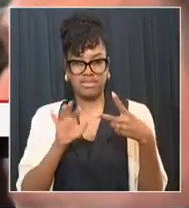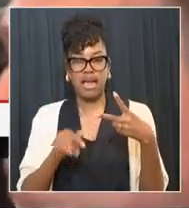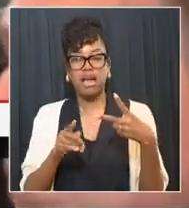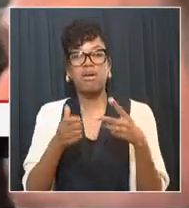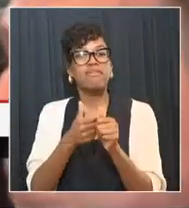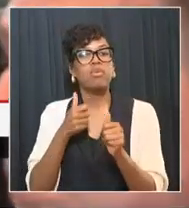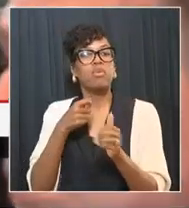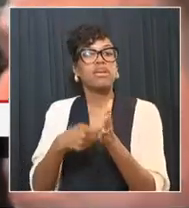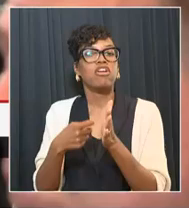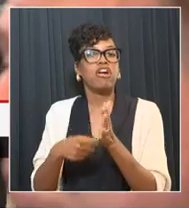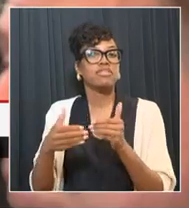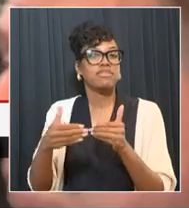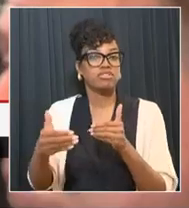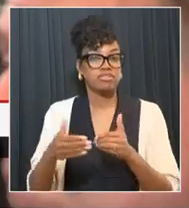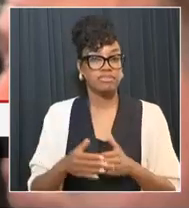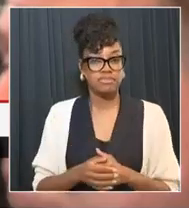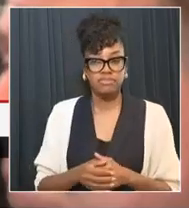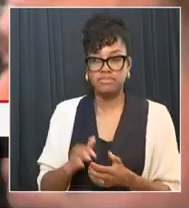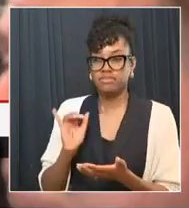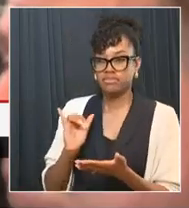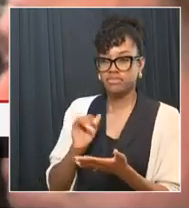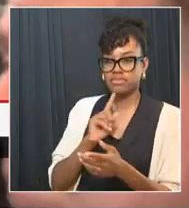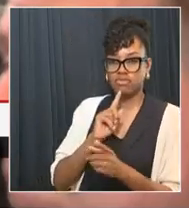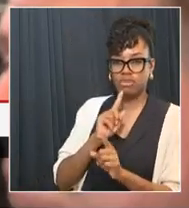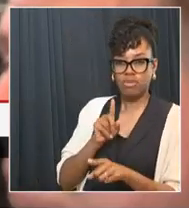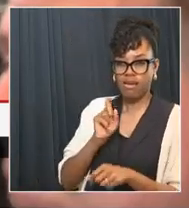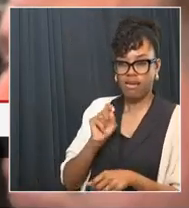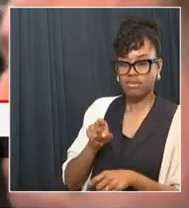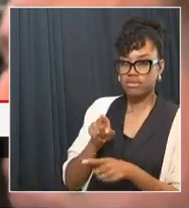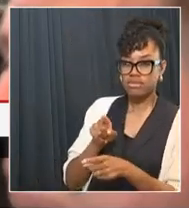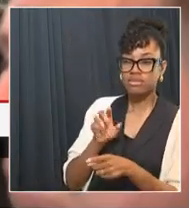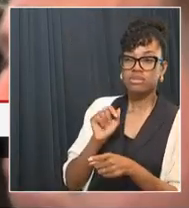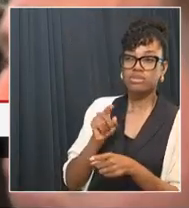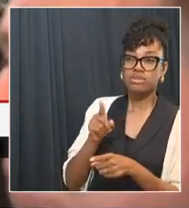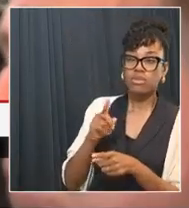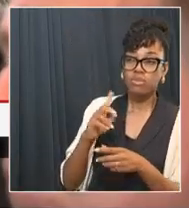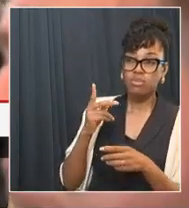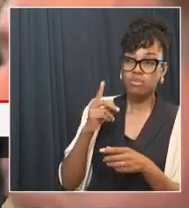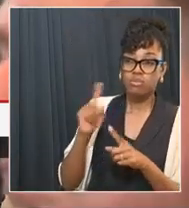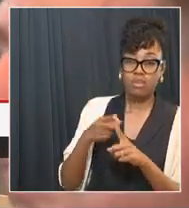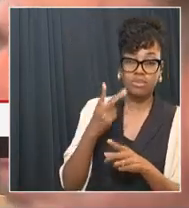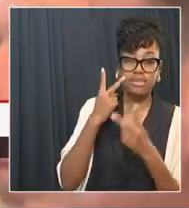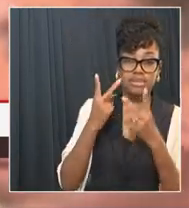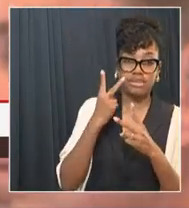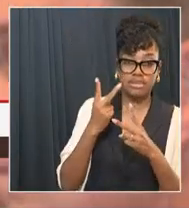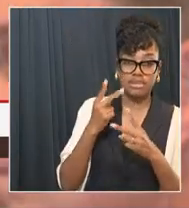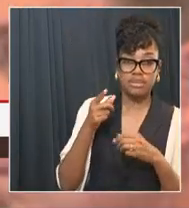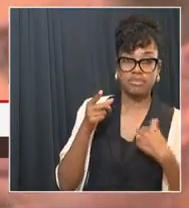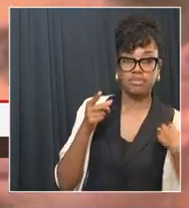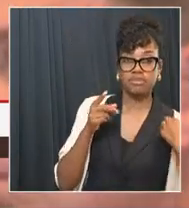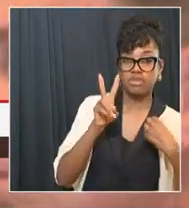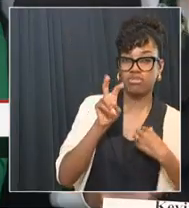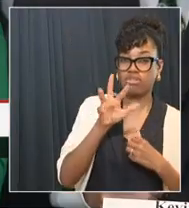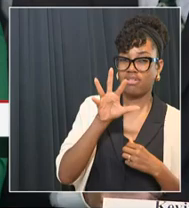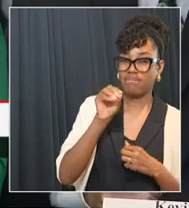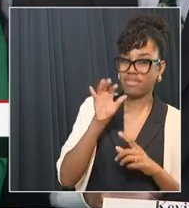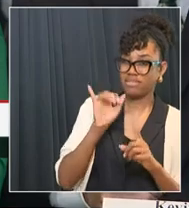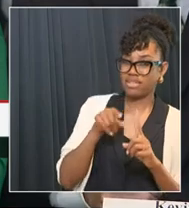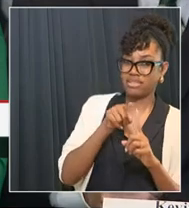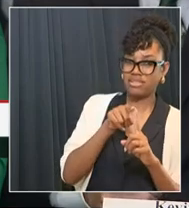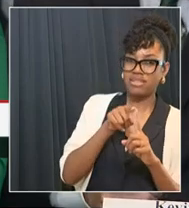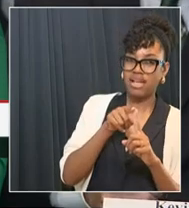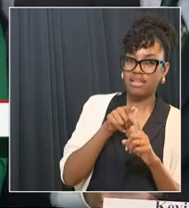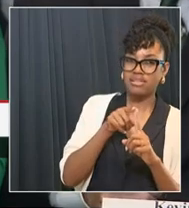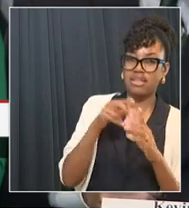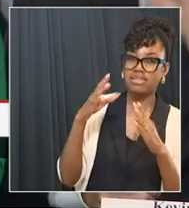million in cuts when you are looking at individual programs. So it's 243 is the top line